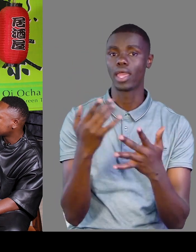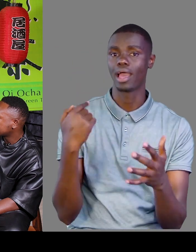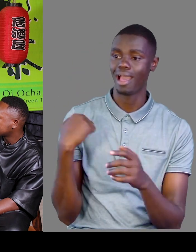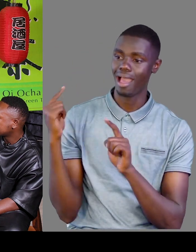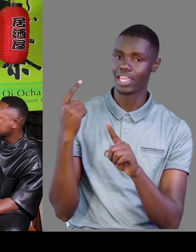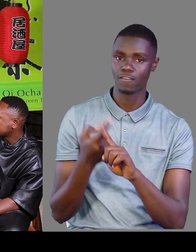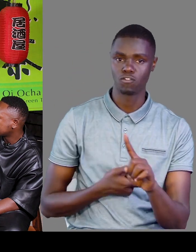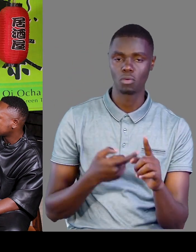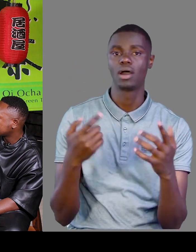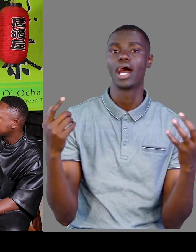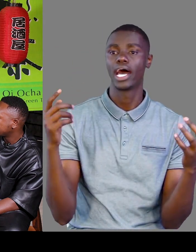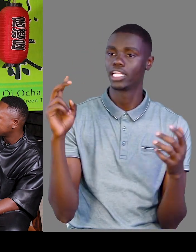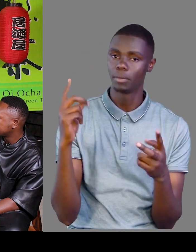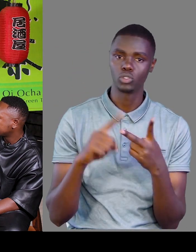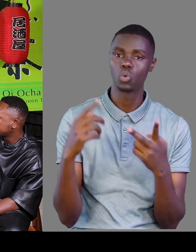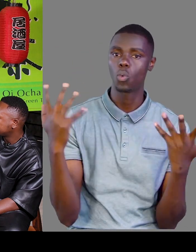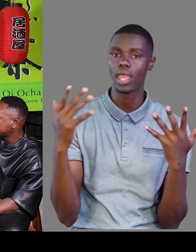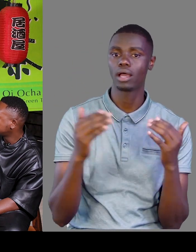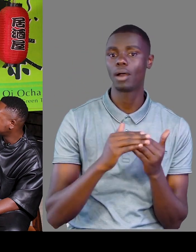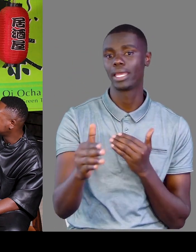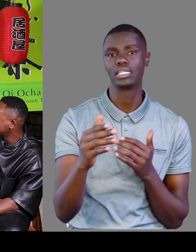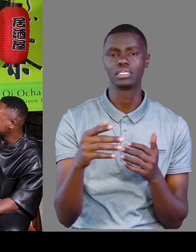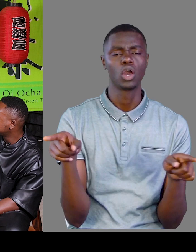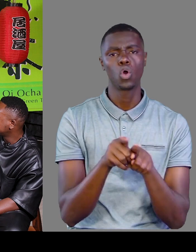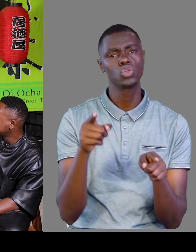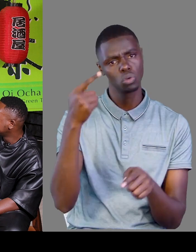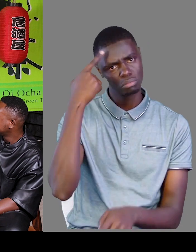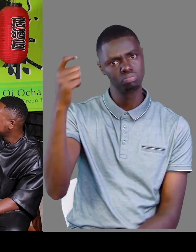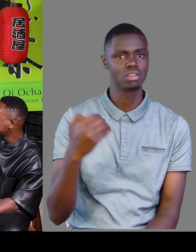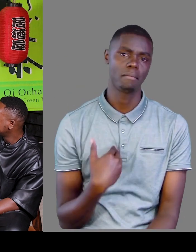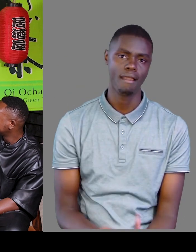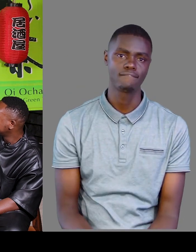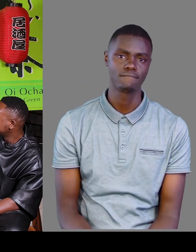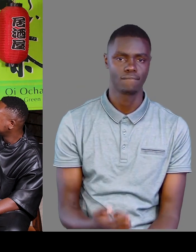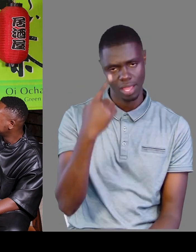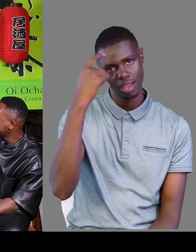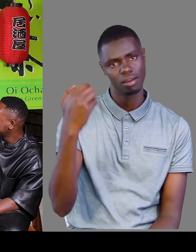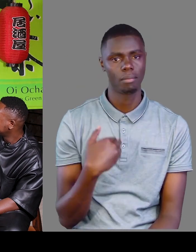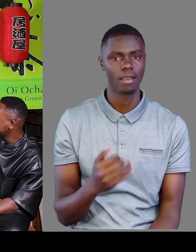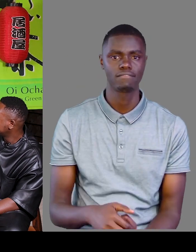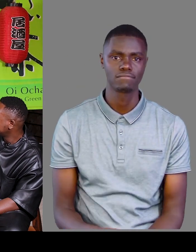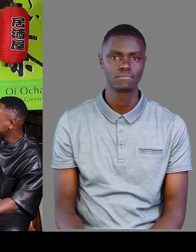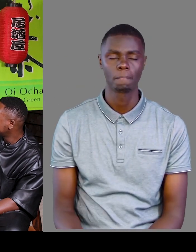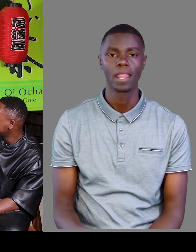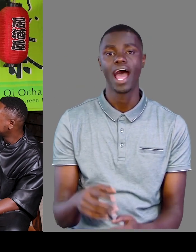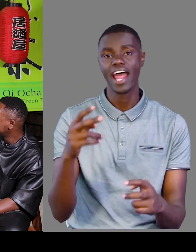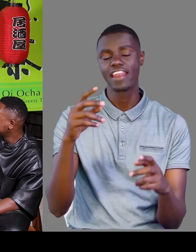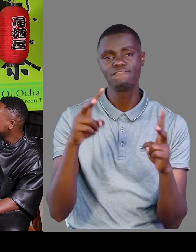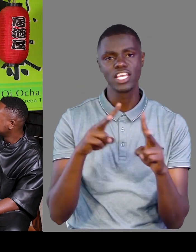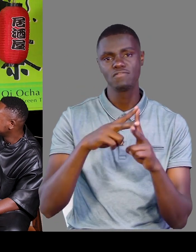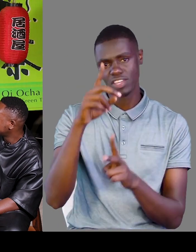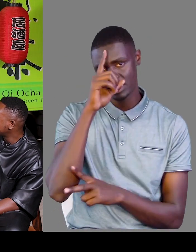from, and two, where I'm going to. Hata mimi niko na dreams. I have dreams and have very serious